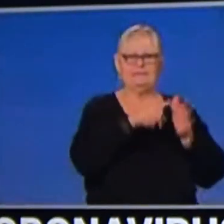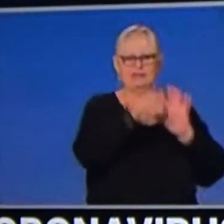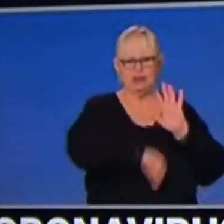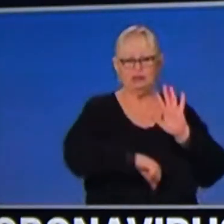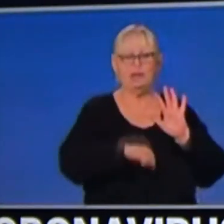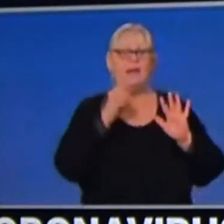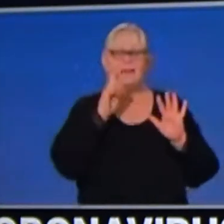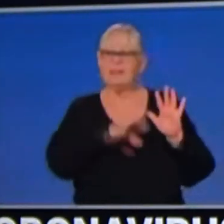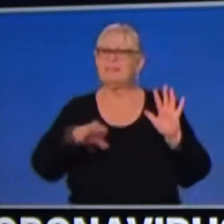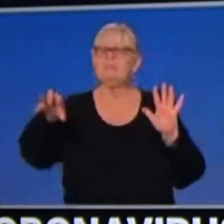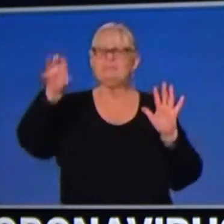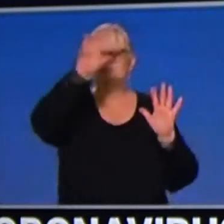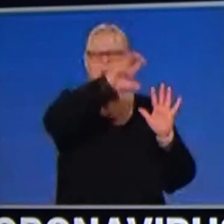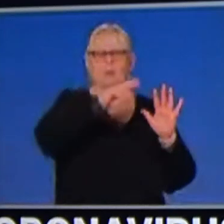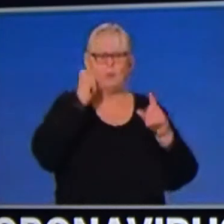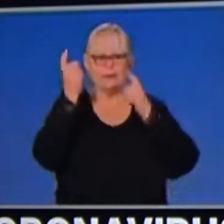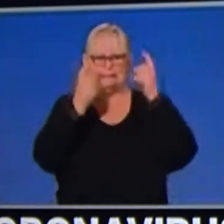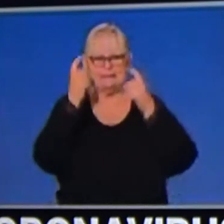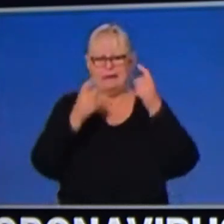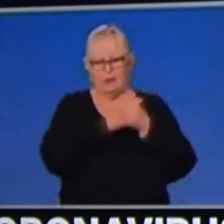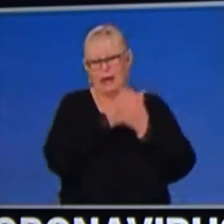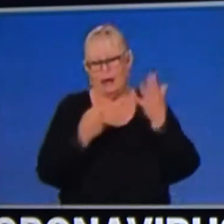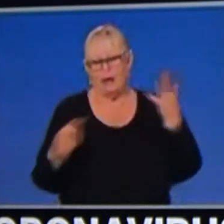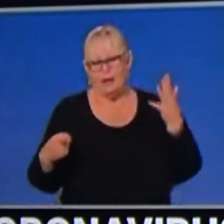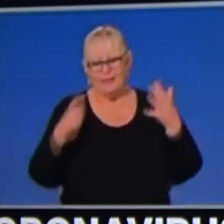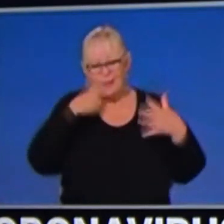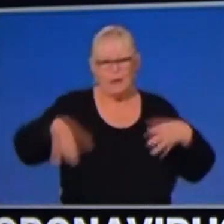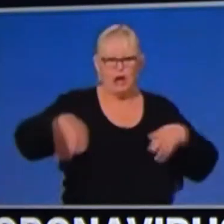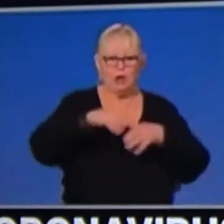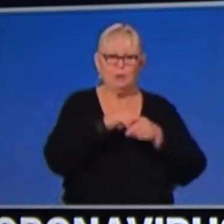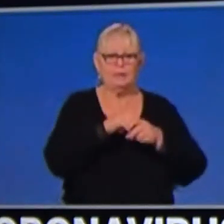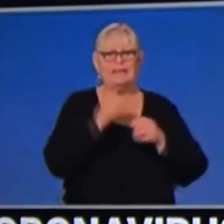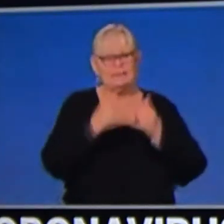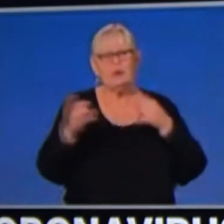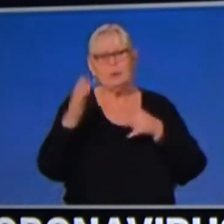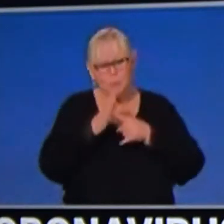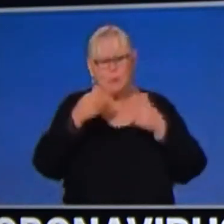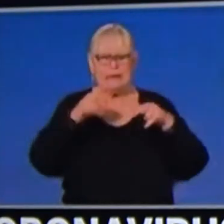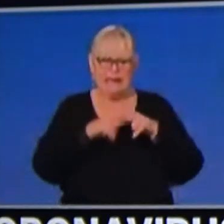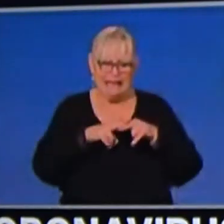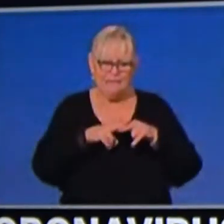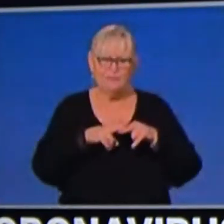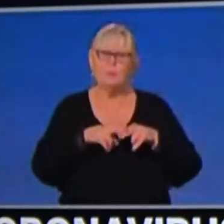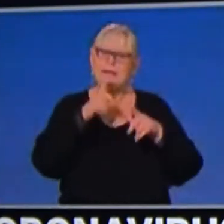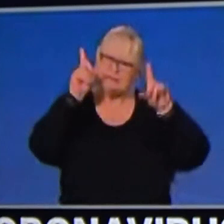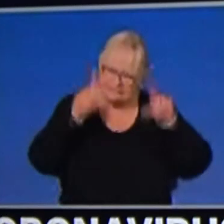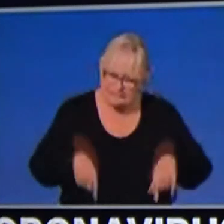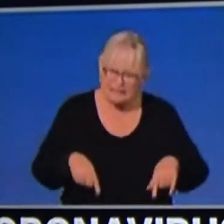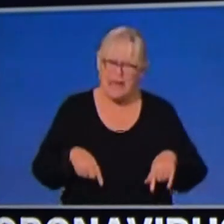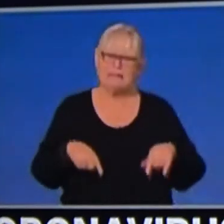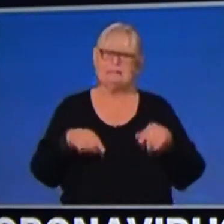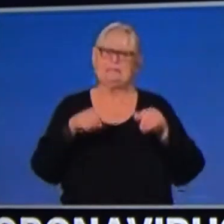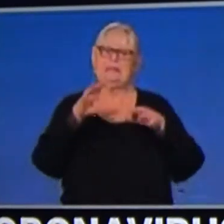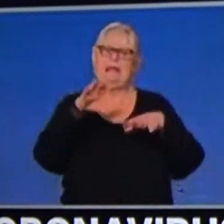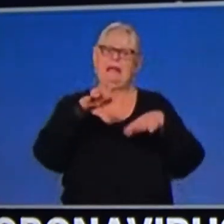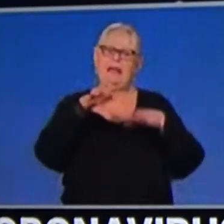health departments will be considering along with the other range of elective activities. It's very important if we do restart